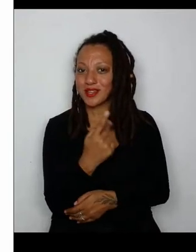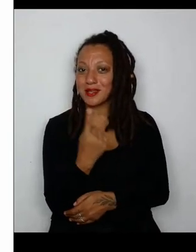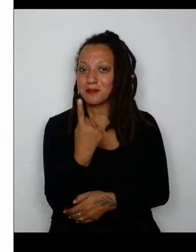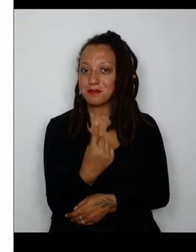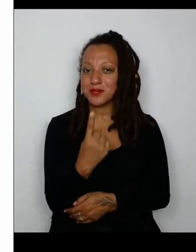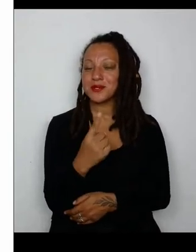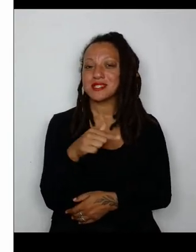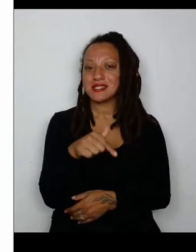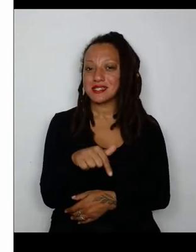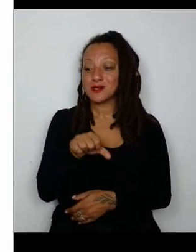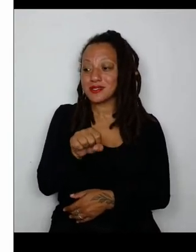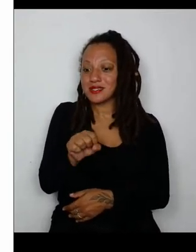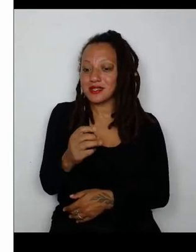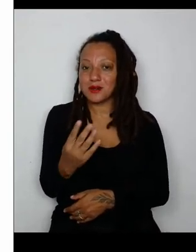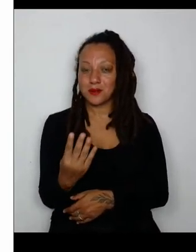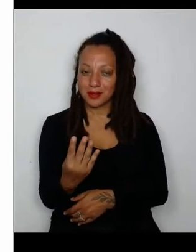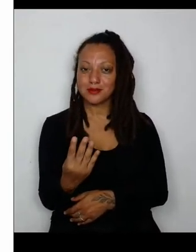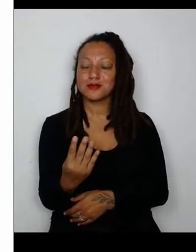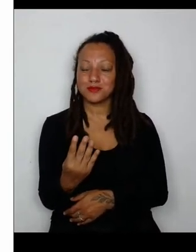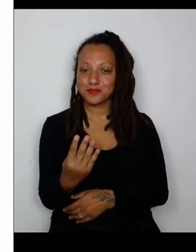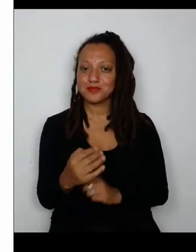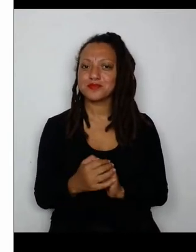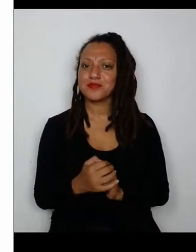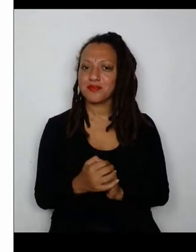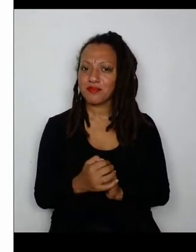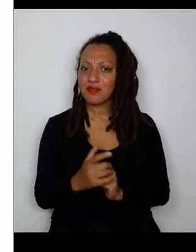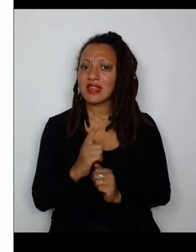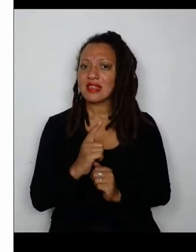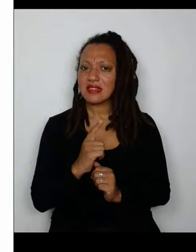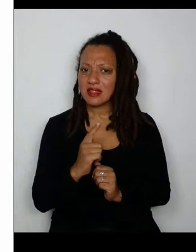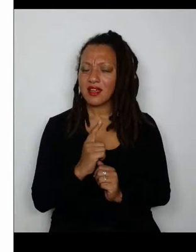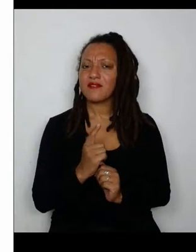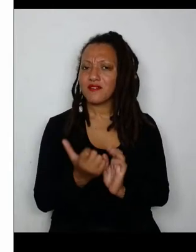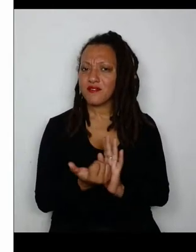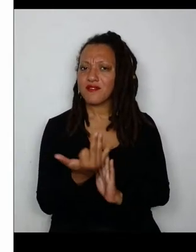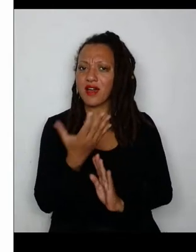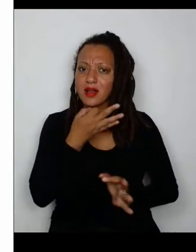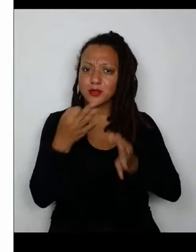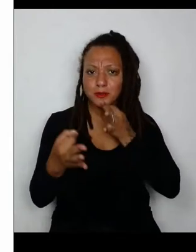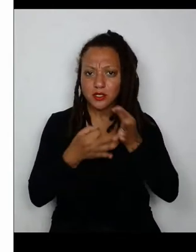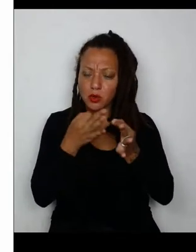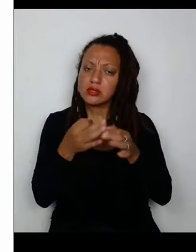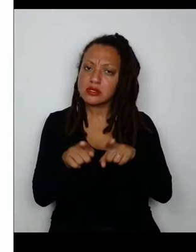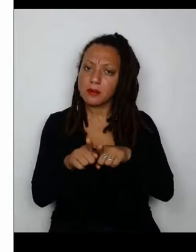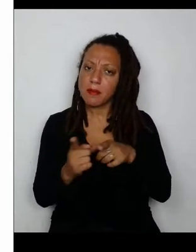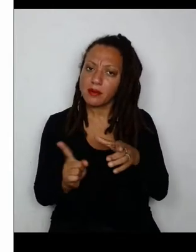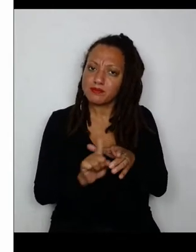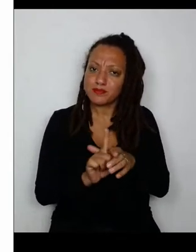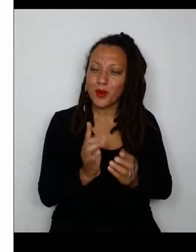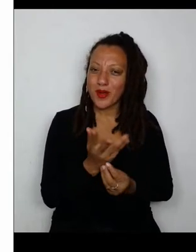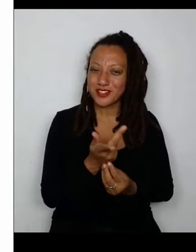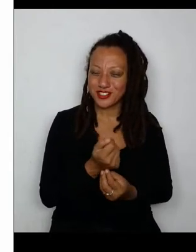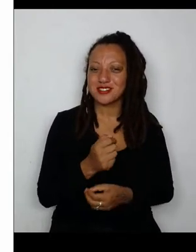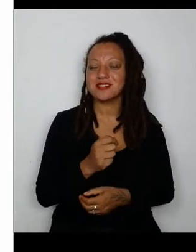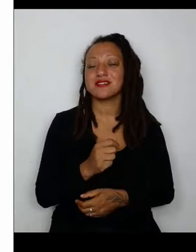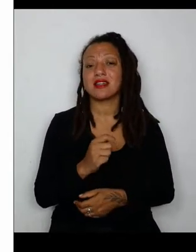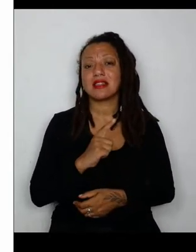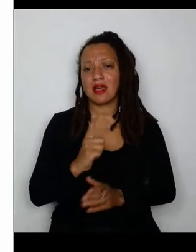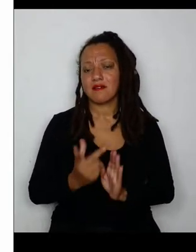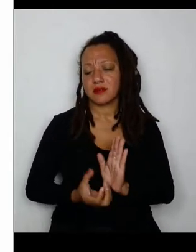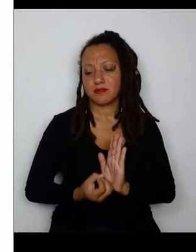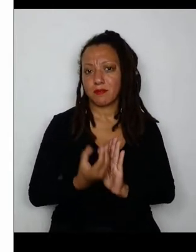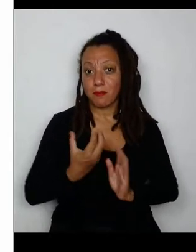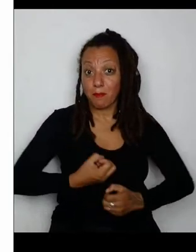involving multiple voices like google he featured poems and prose by his literary colleagues